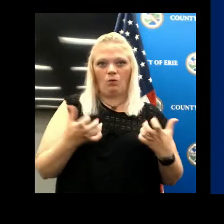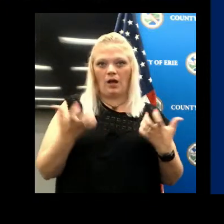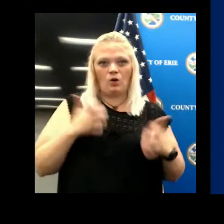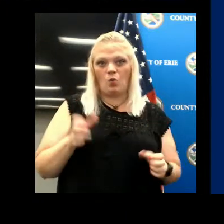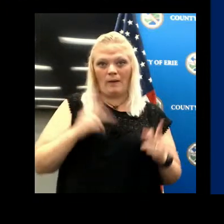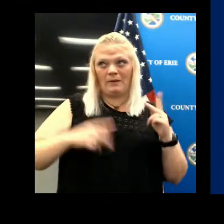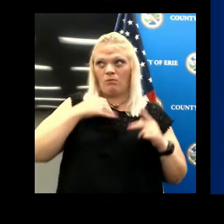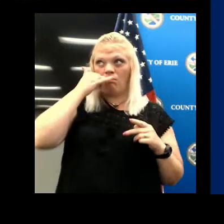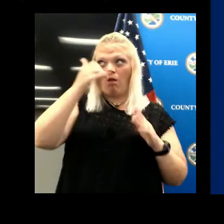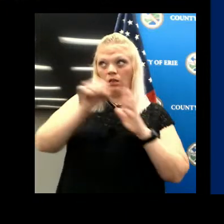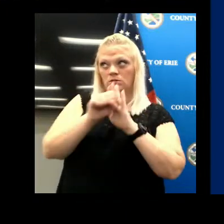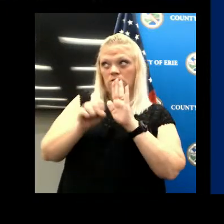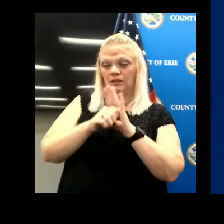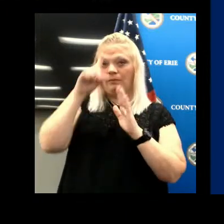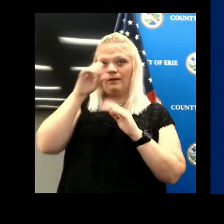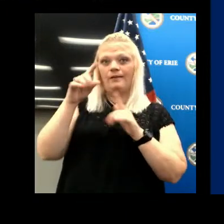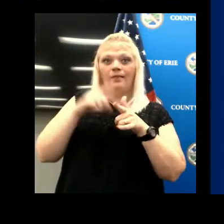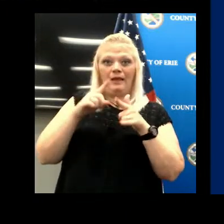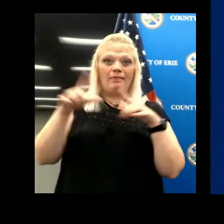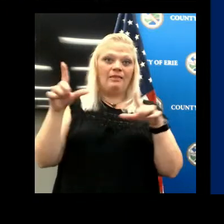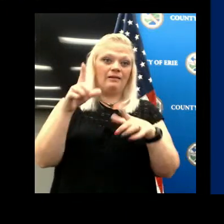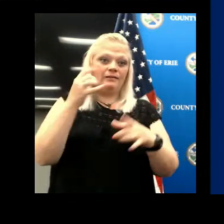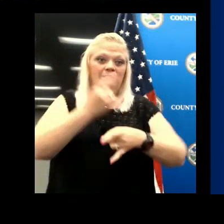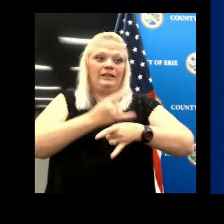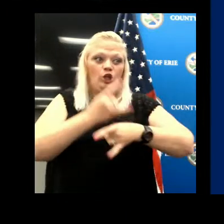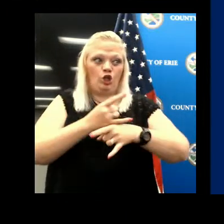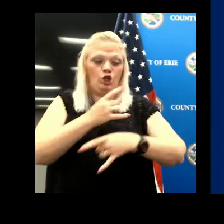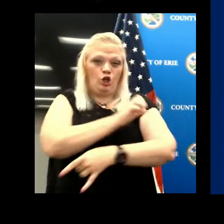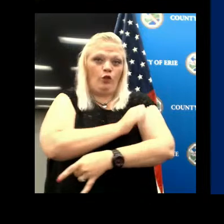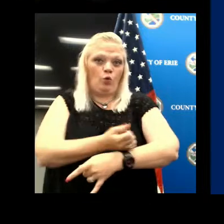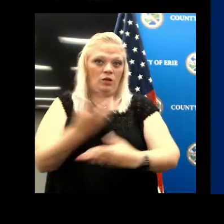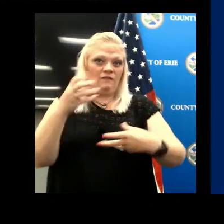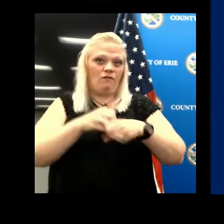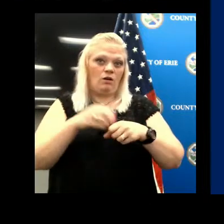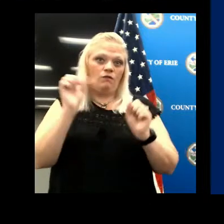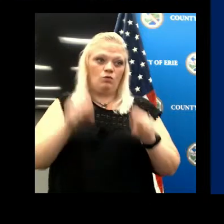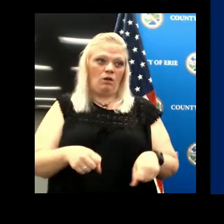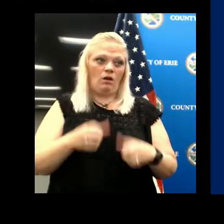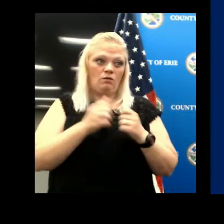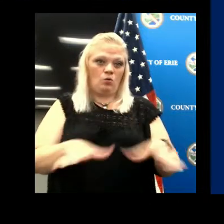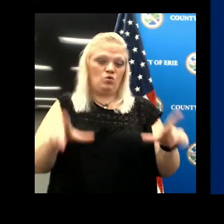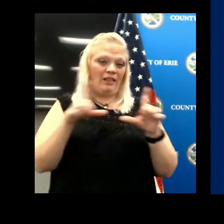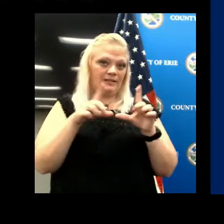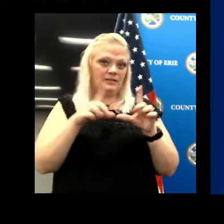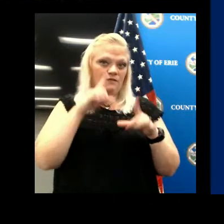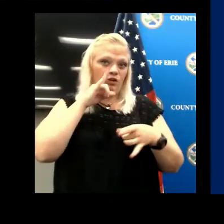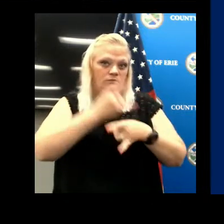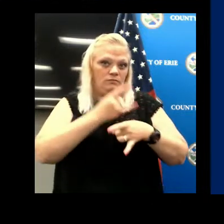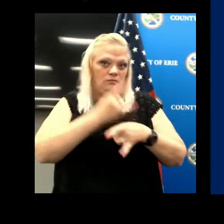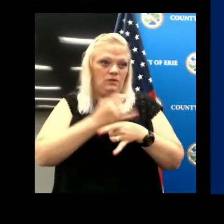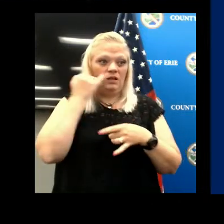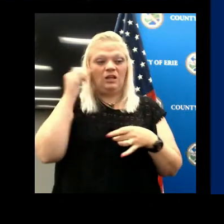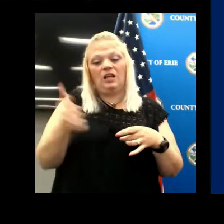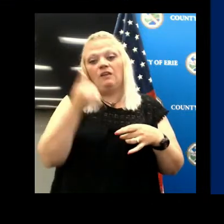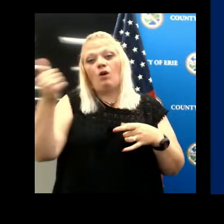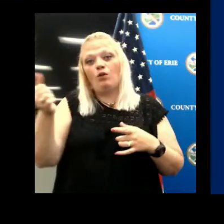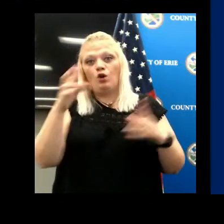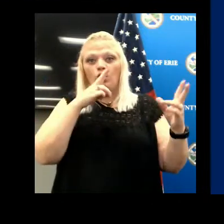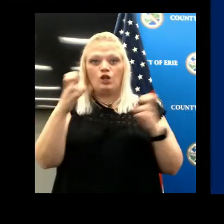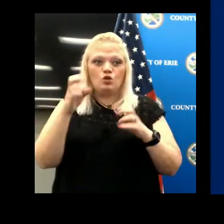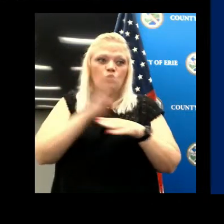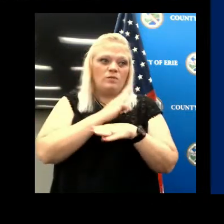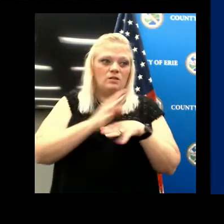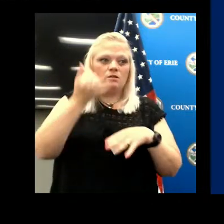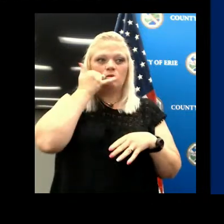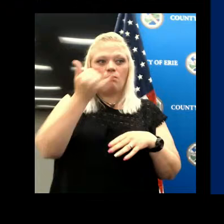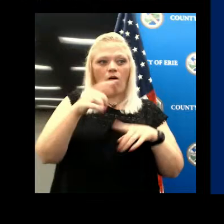State, because the state liquor authority is going to be involved and you can lose your liquor license. And then if you have other issues, other businesses, you can call the New